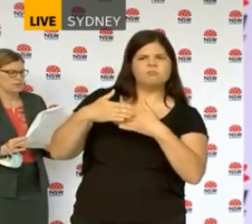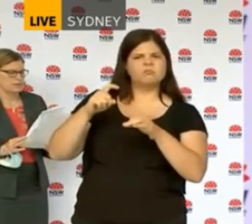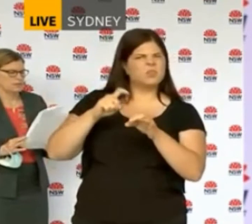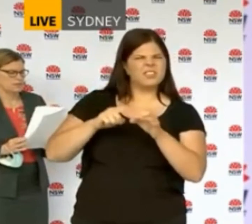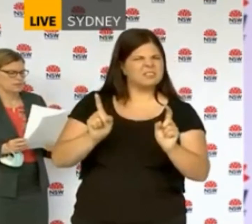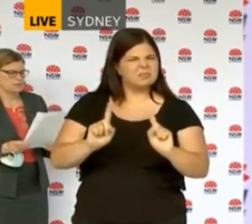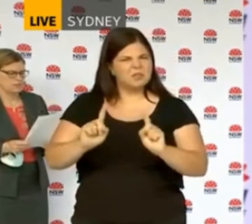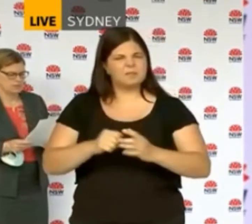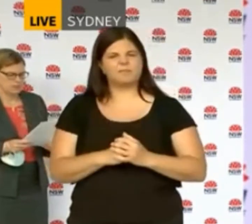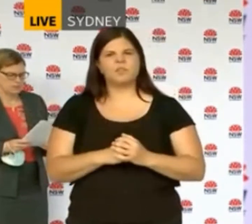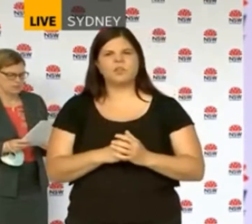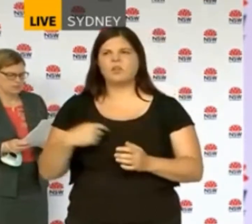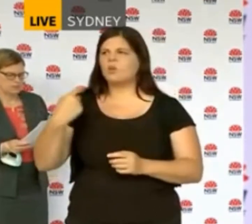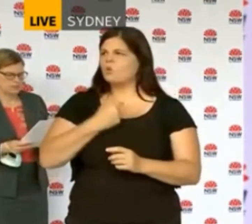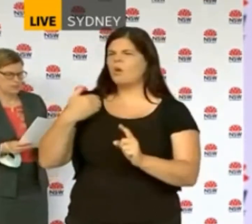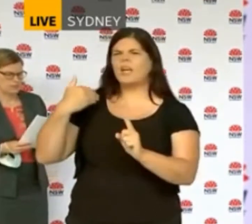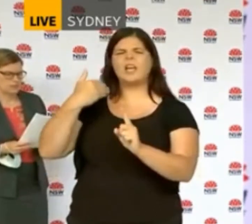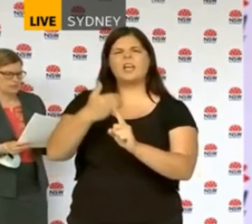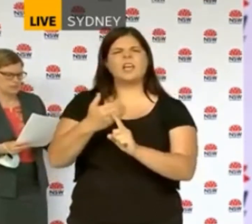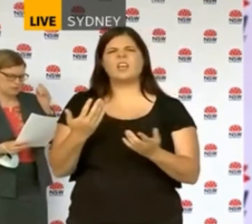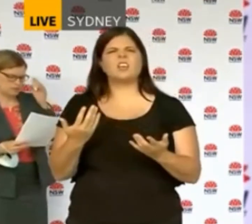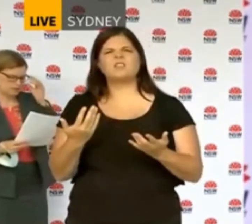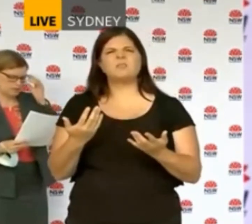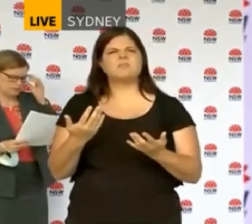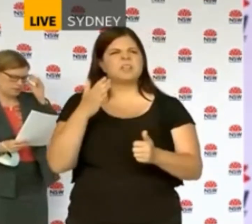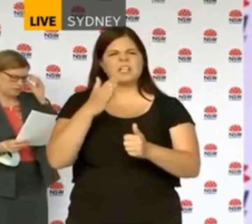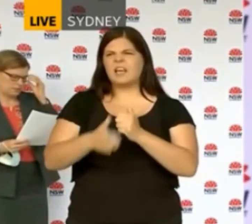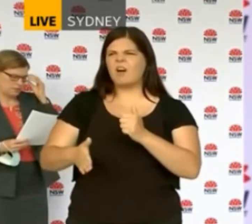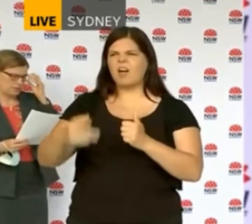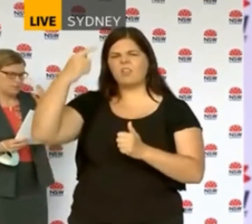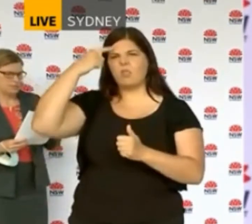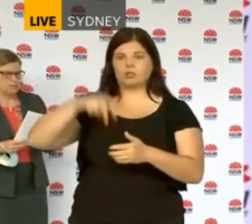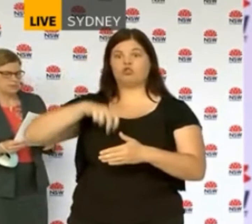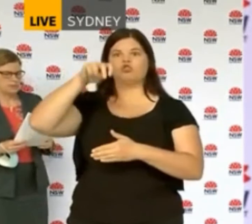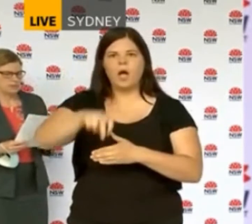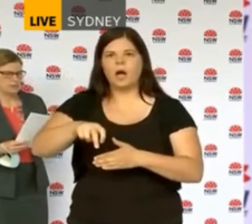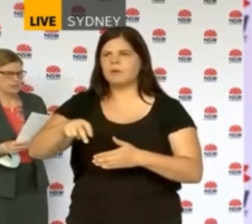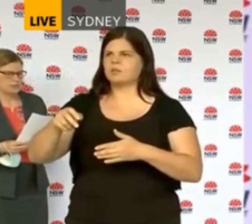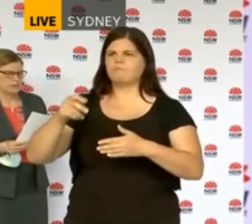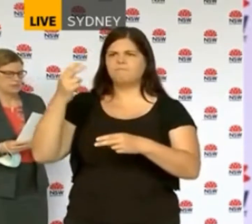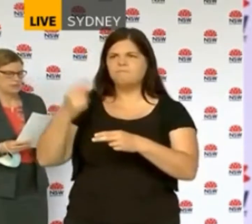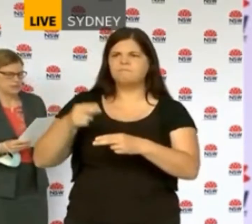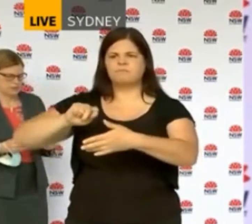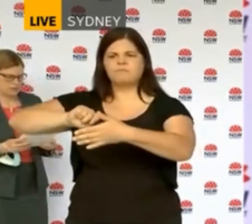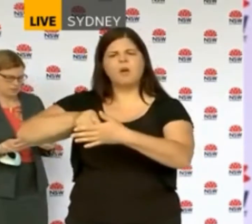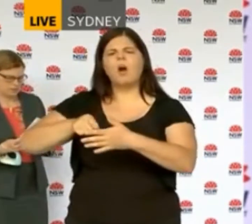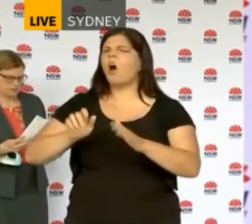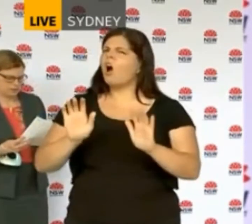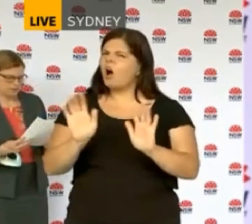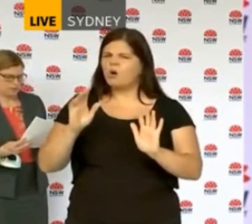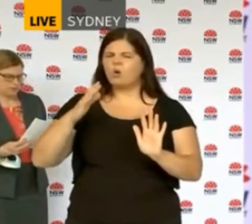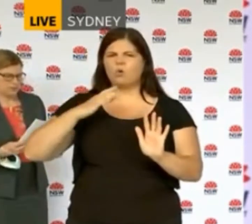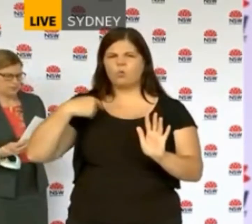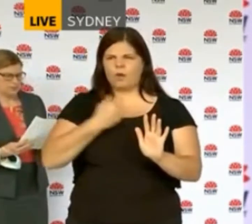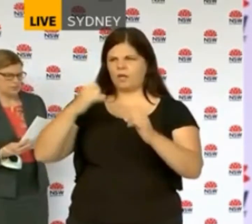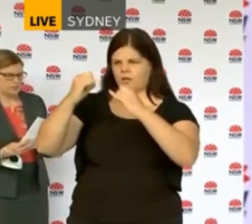this pandemic have we ever had a knee-jerk reaction or have treated the border like a light switch. You know, what we do is work with our counterpart, offer